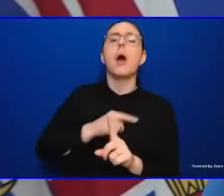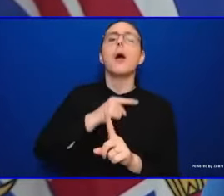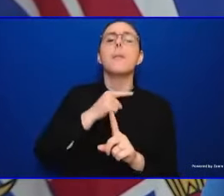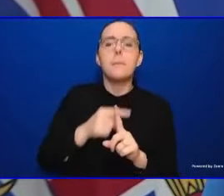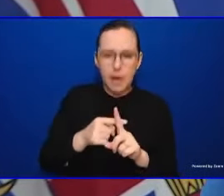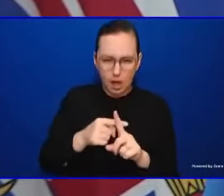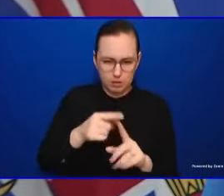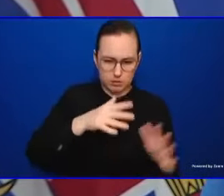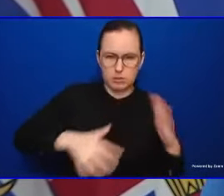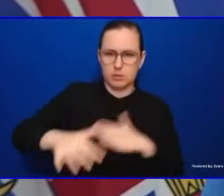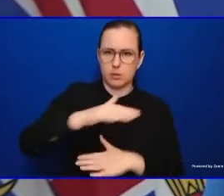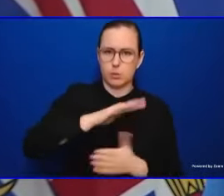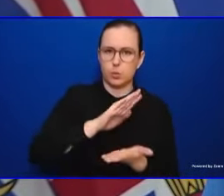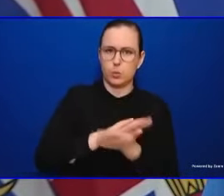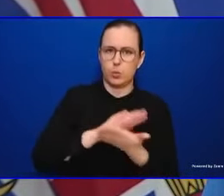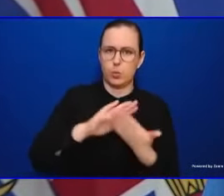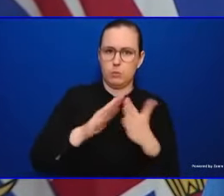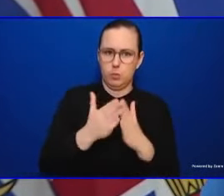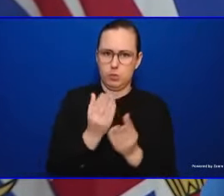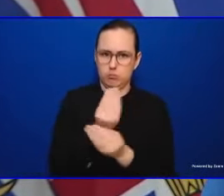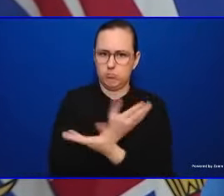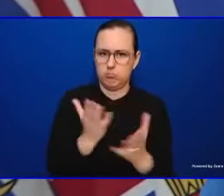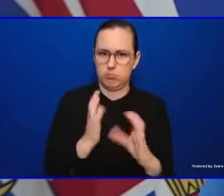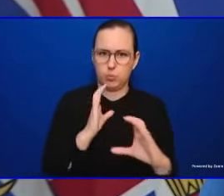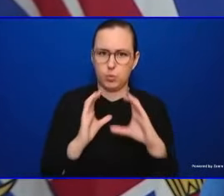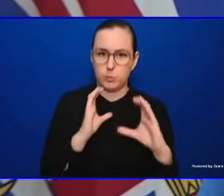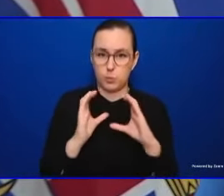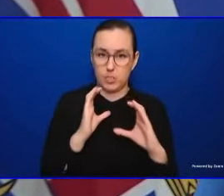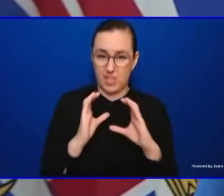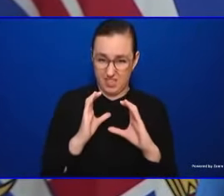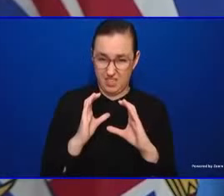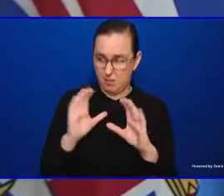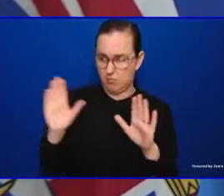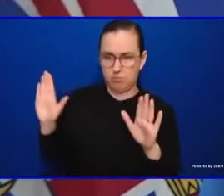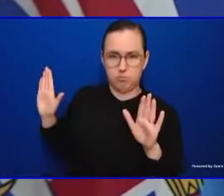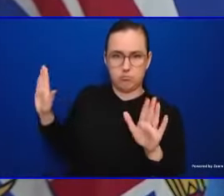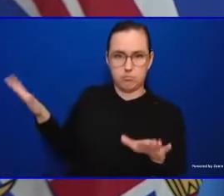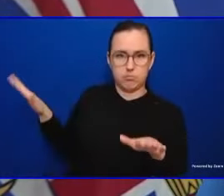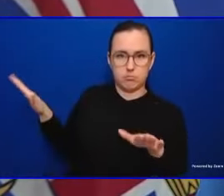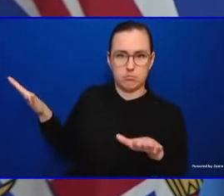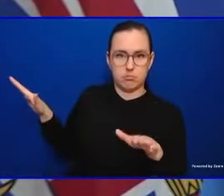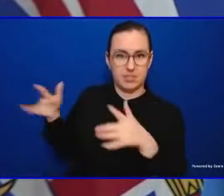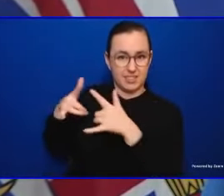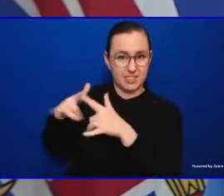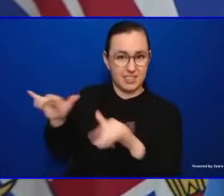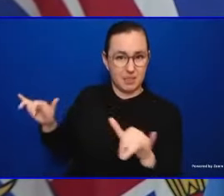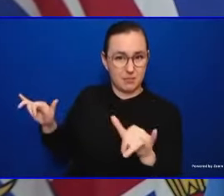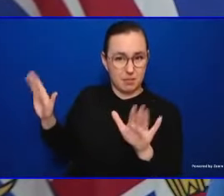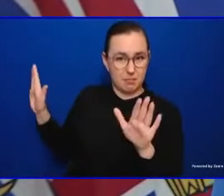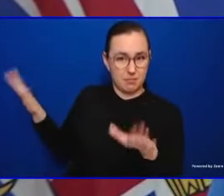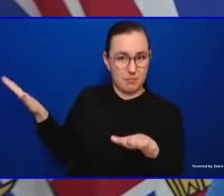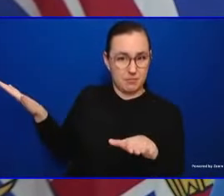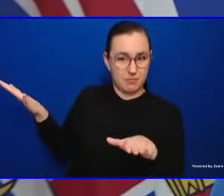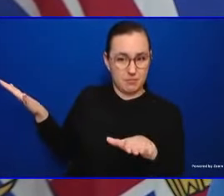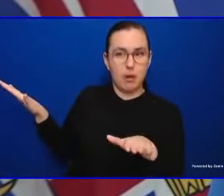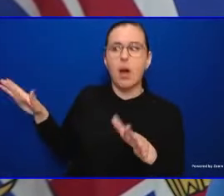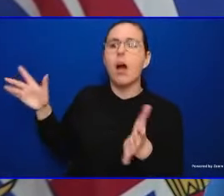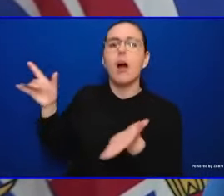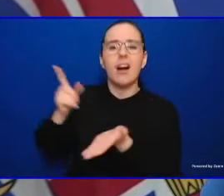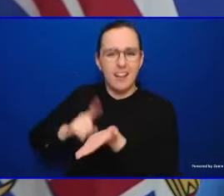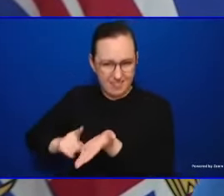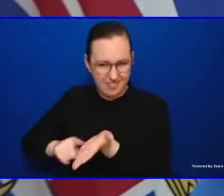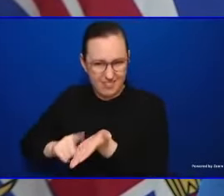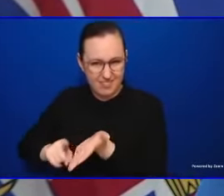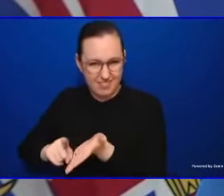public health that there's a matter for concern. And with respect to a shift to home-based